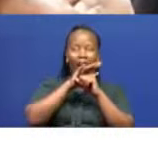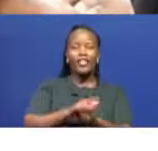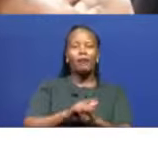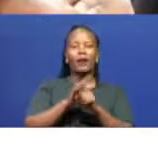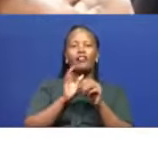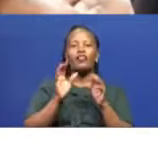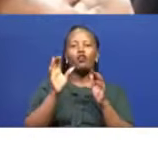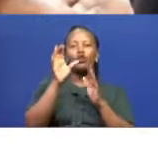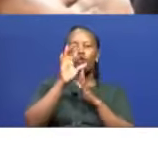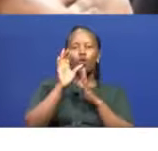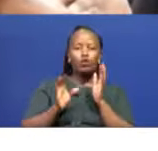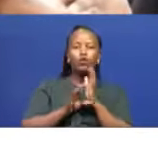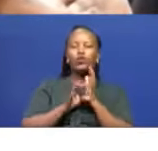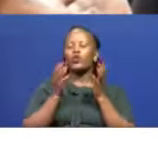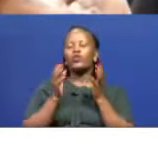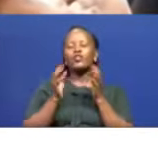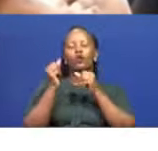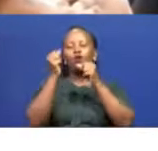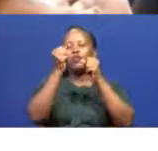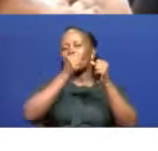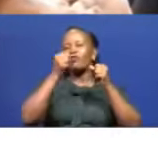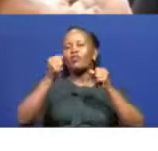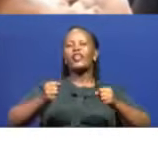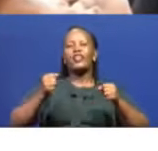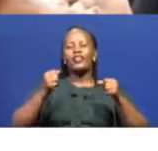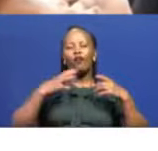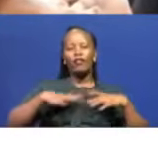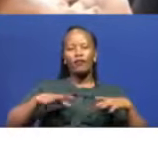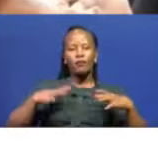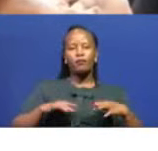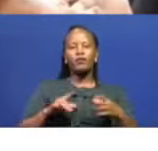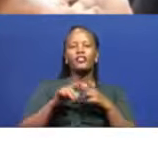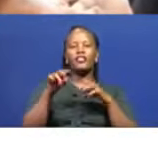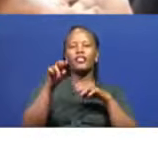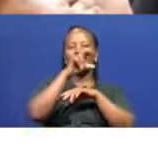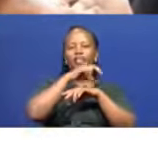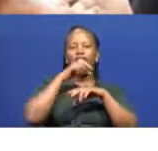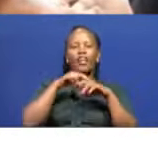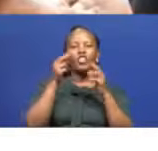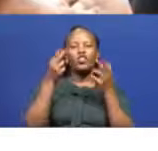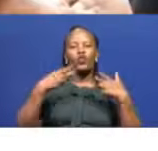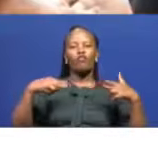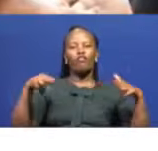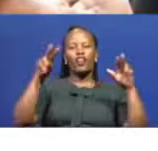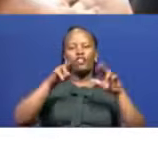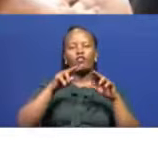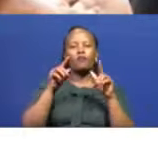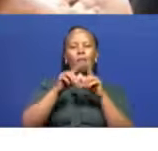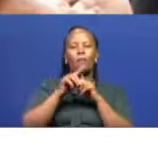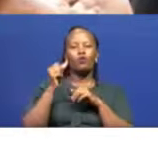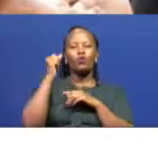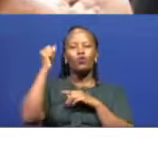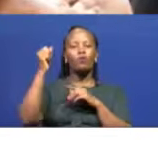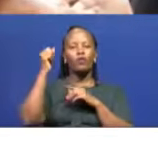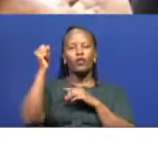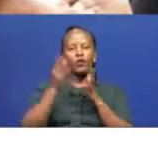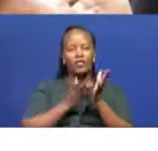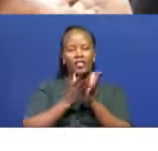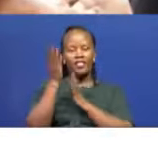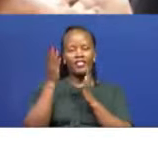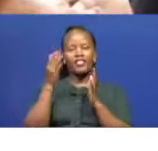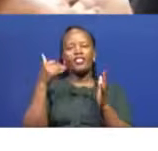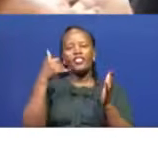constitutional principles of sovereignty of the people, national values, and political rights, including the